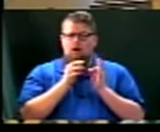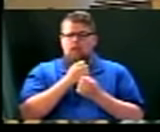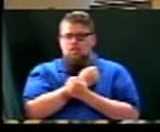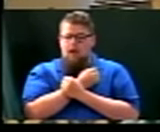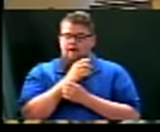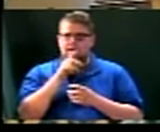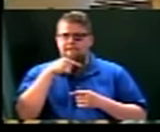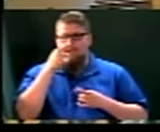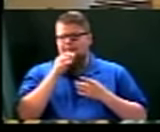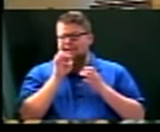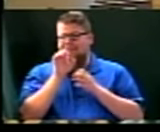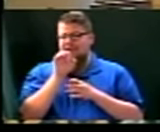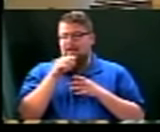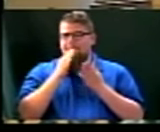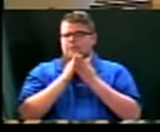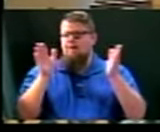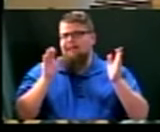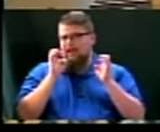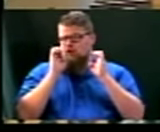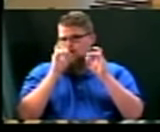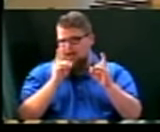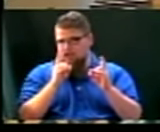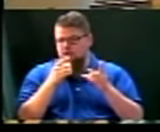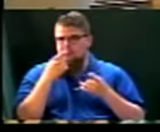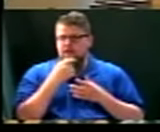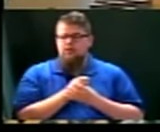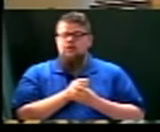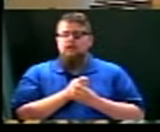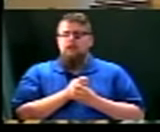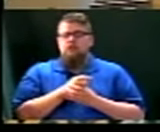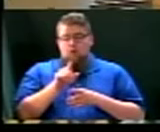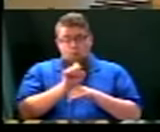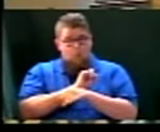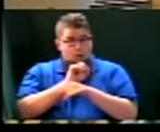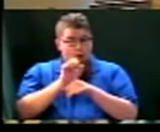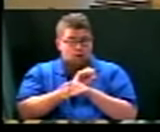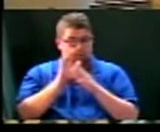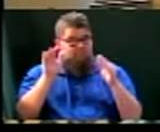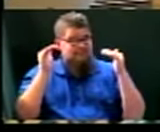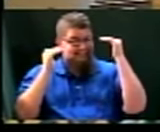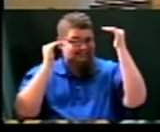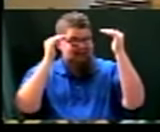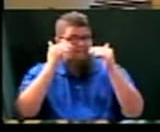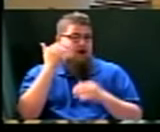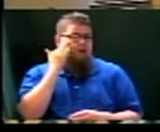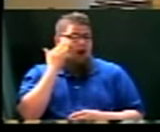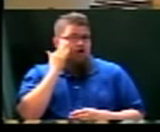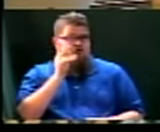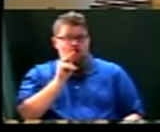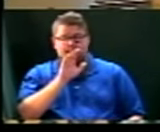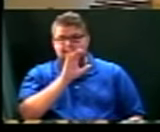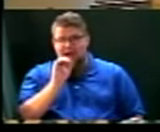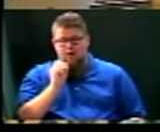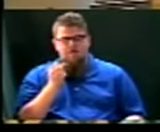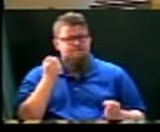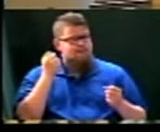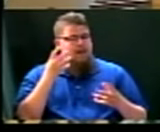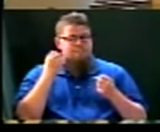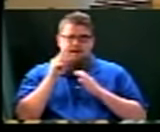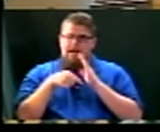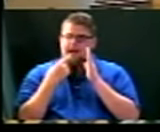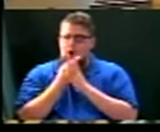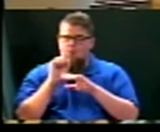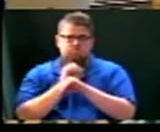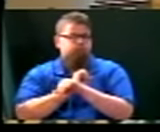as an affiliate broker with Realty Executives has given her a knowledge of Knox County, and she has worked many hours during the